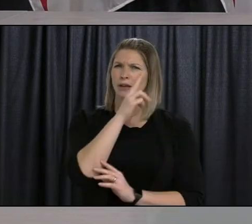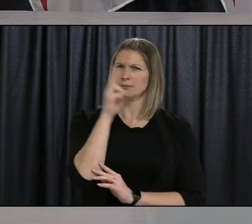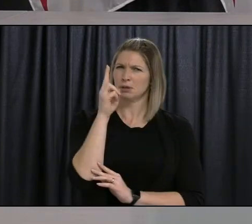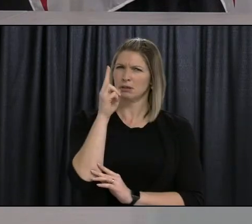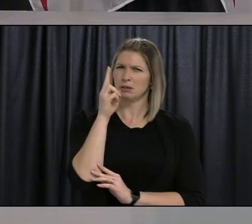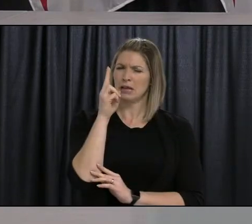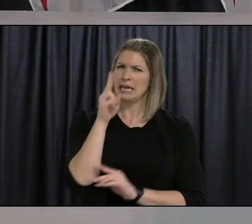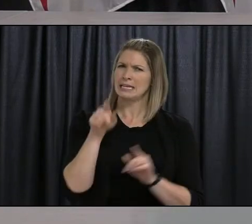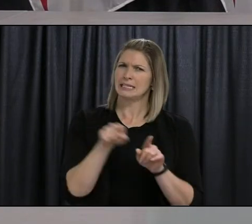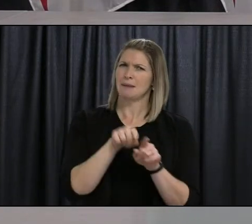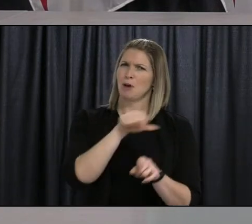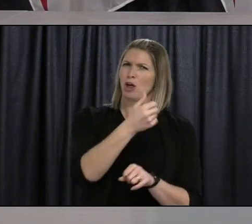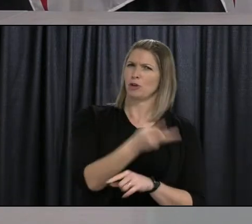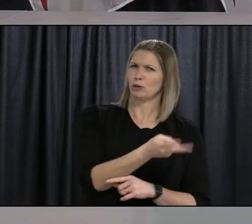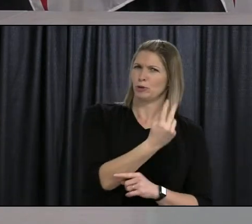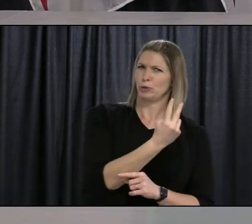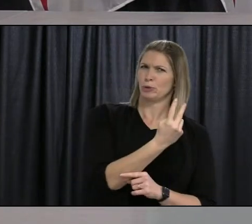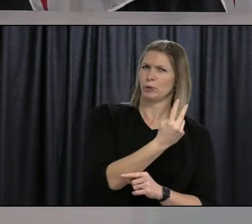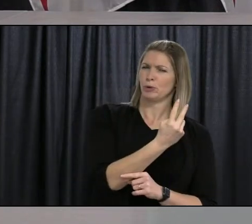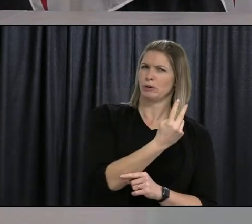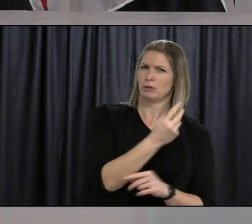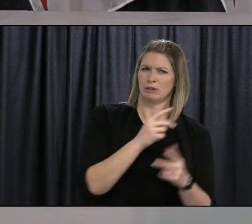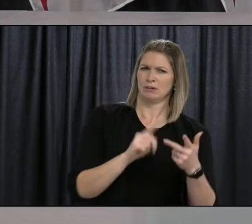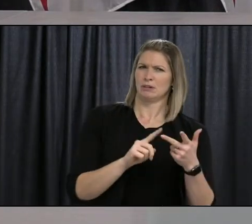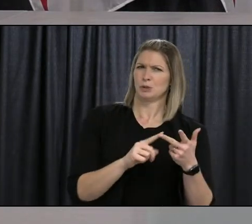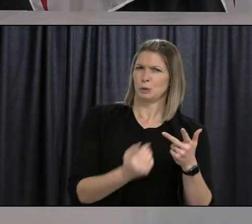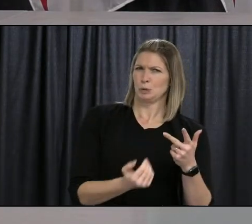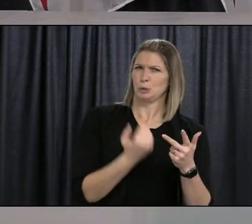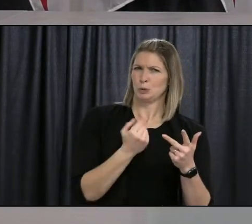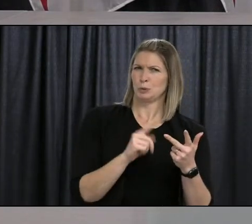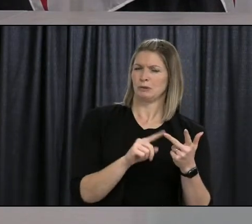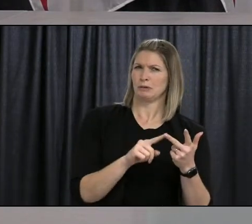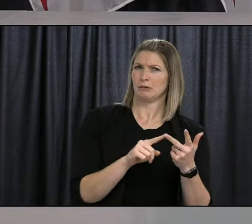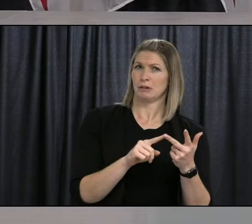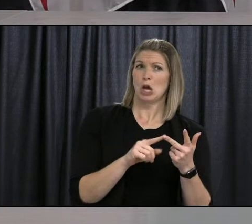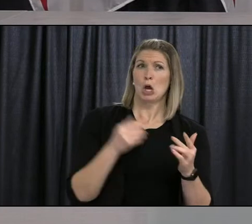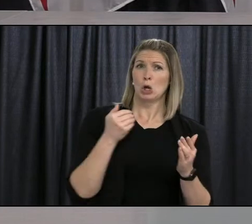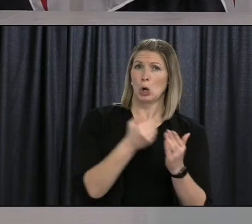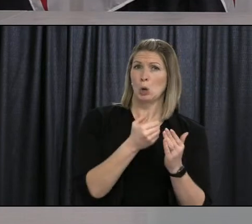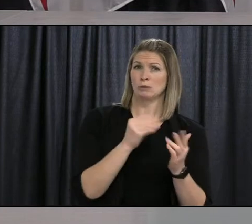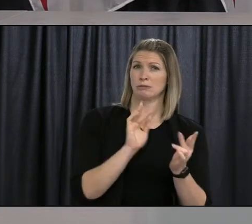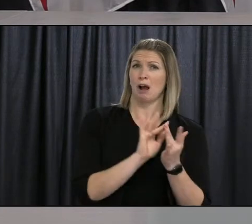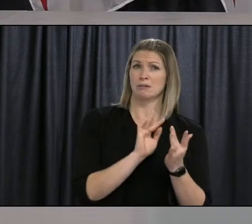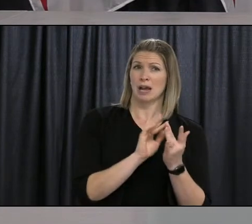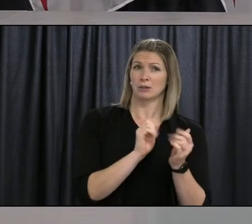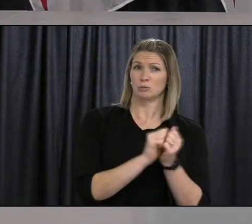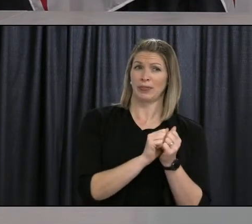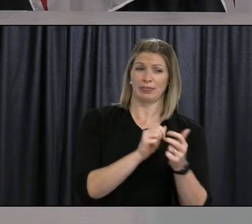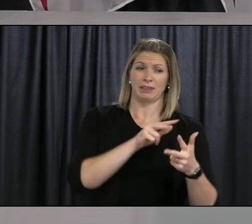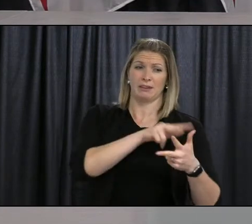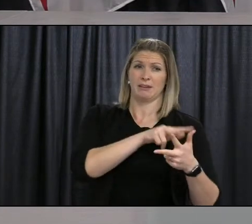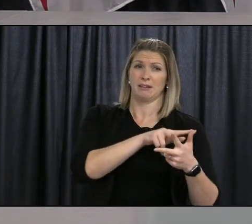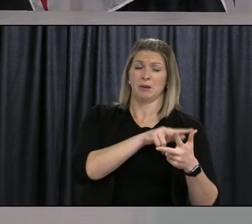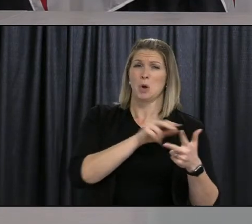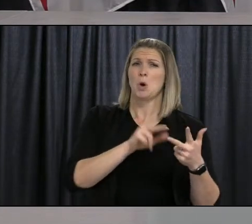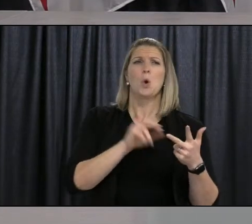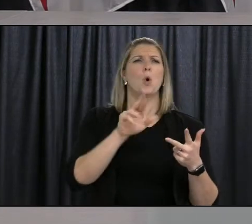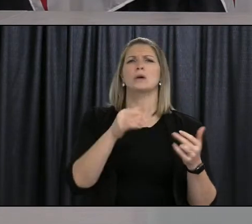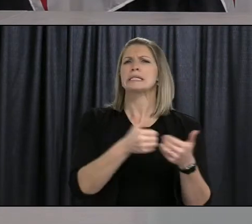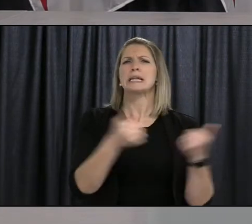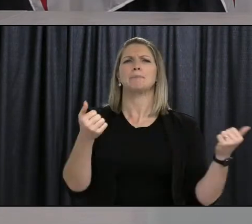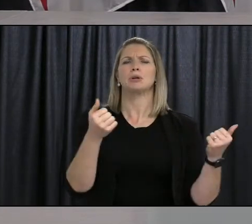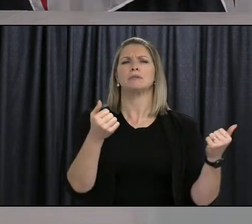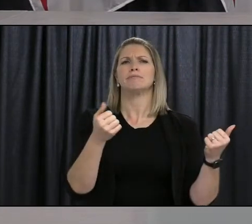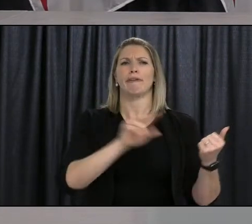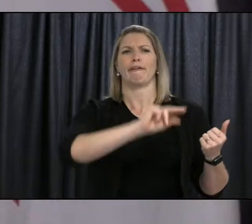seen with the other cases? And is this someone who had close contact with either of the 2 cases, or is this someone who has also picked